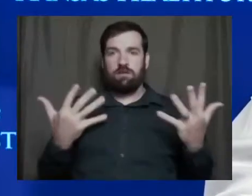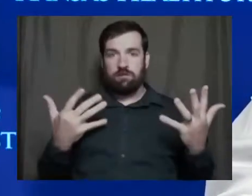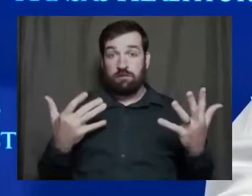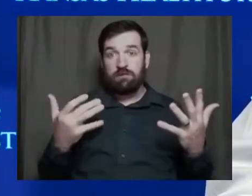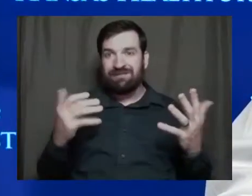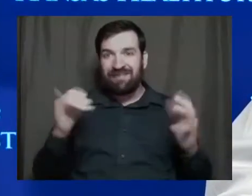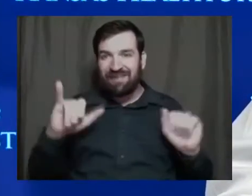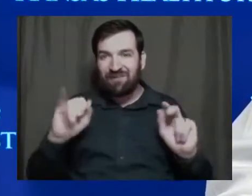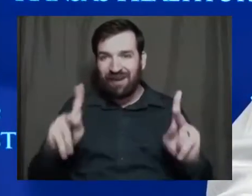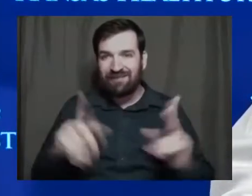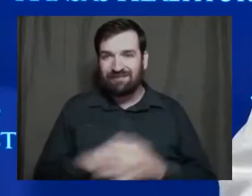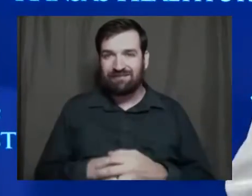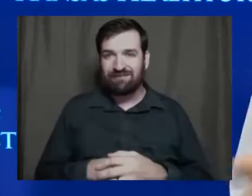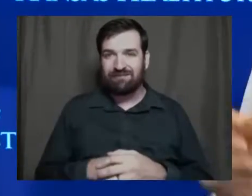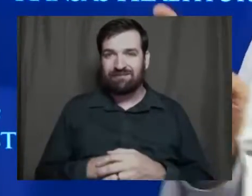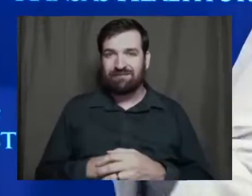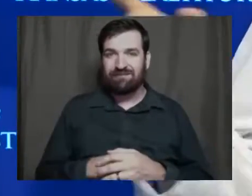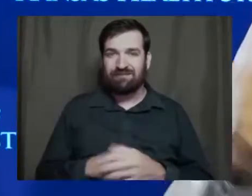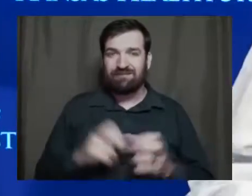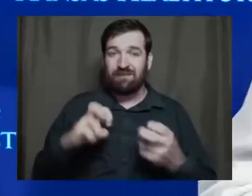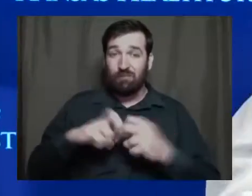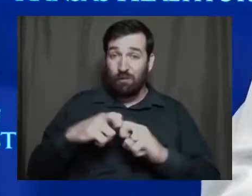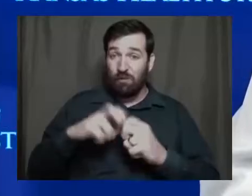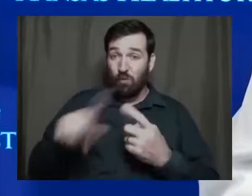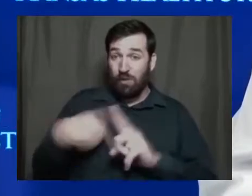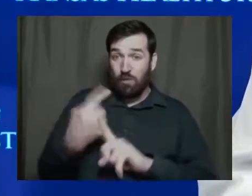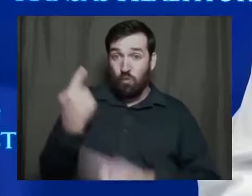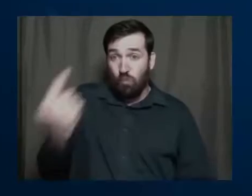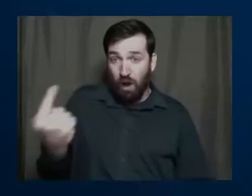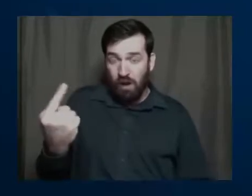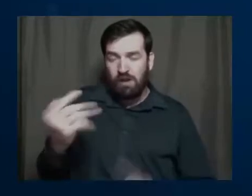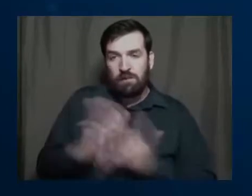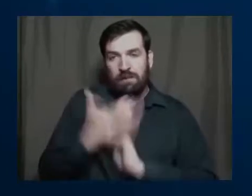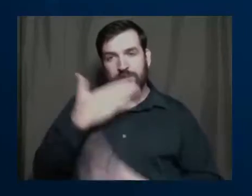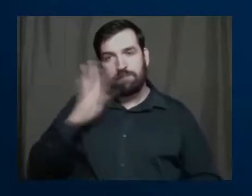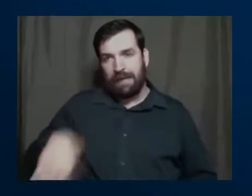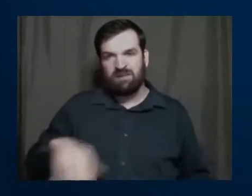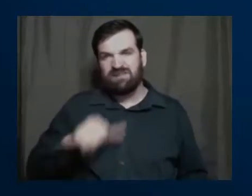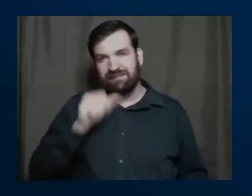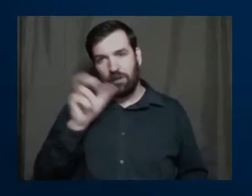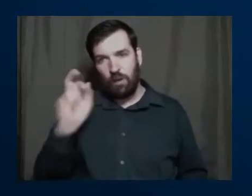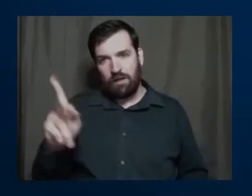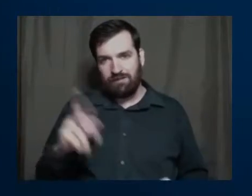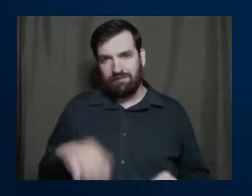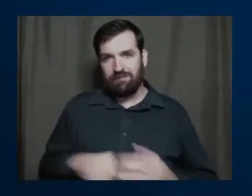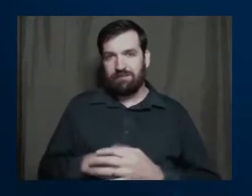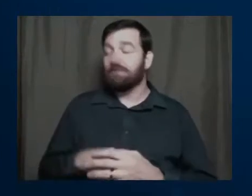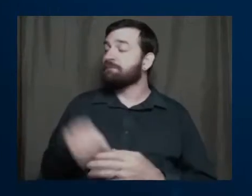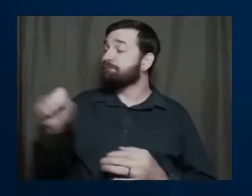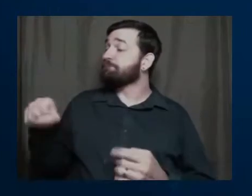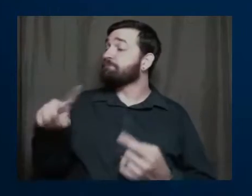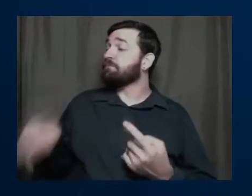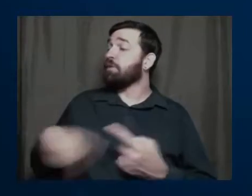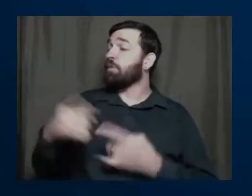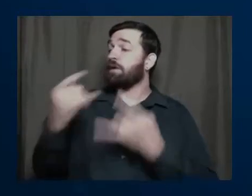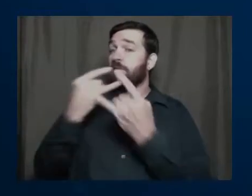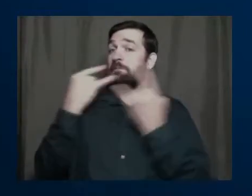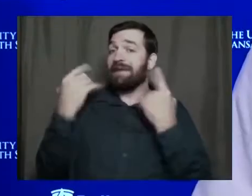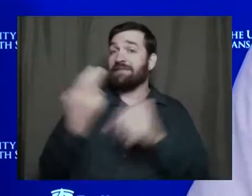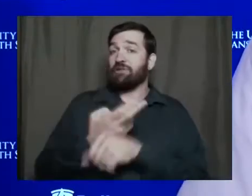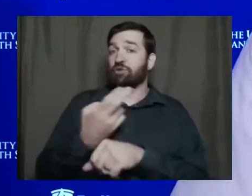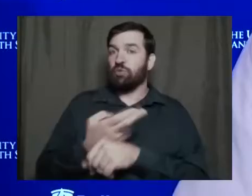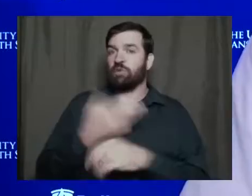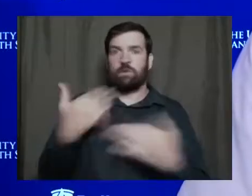The problem is when one of them gets really bad, it's not okay. Yeah, I think even when mask use was at the height